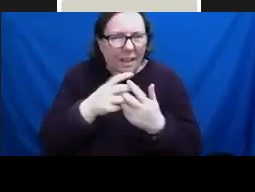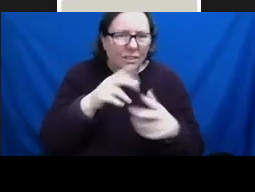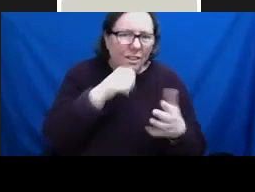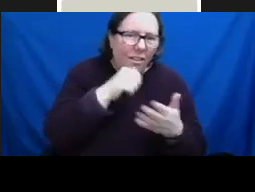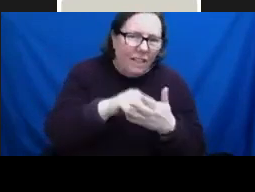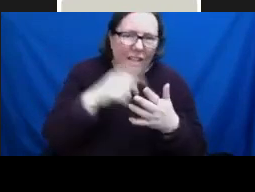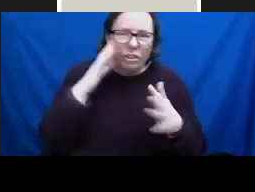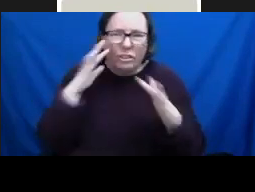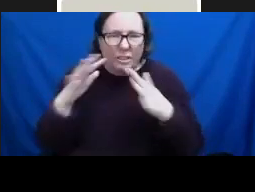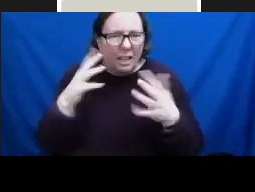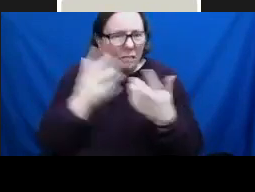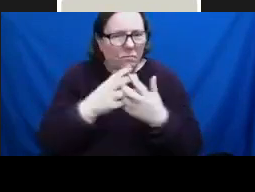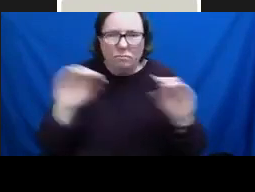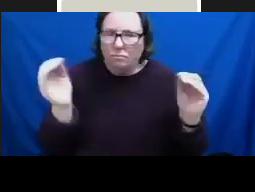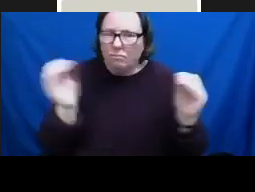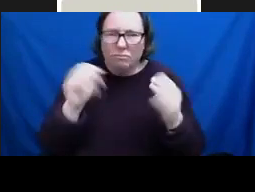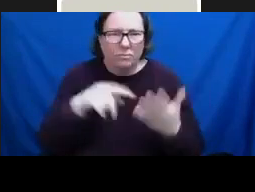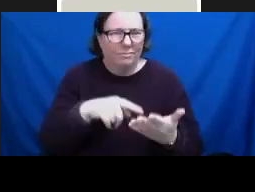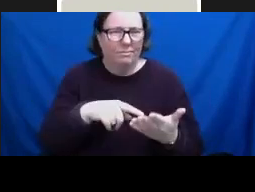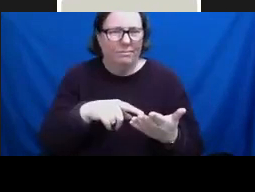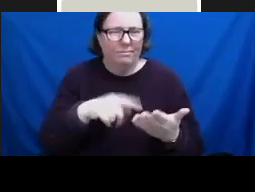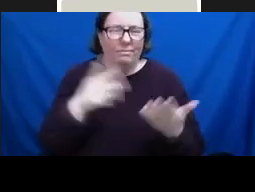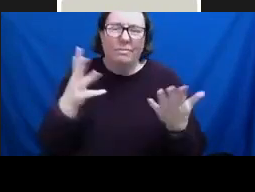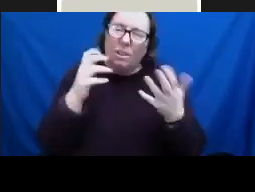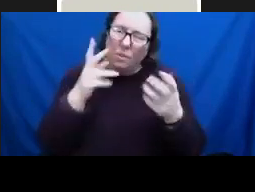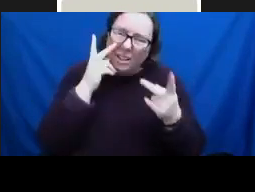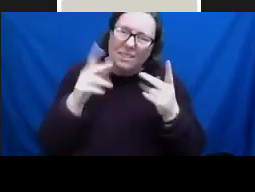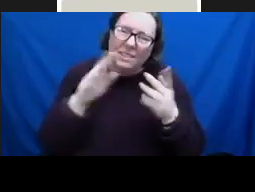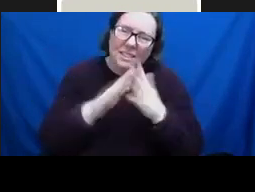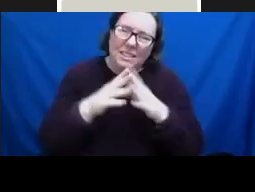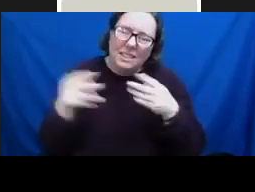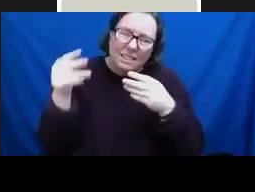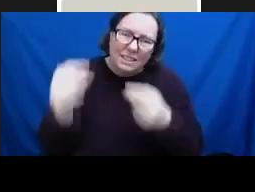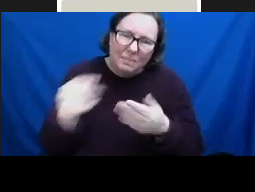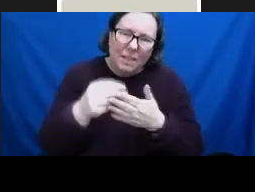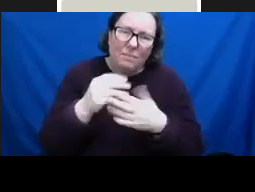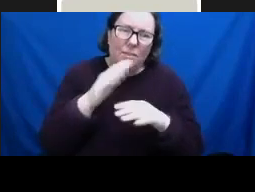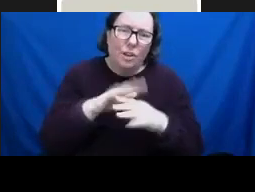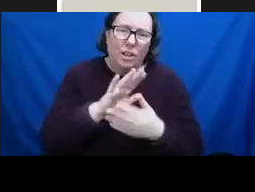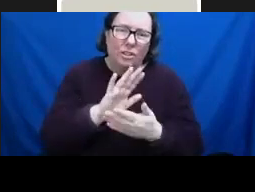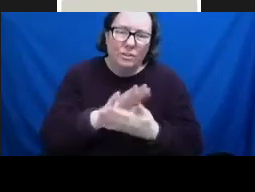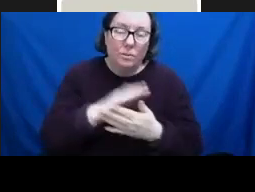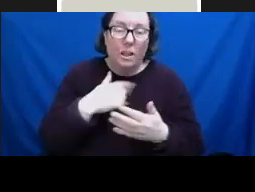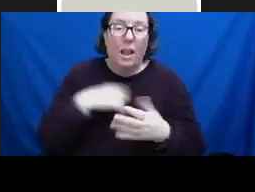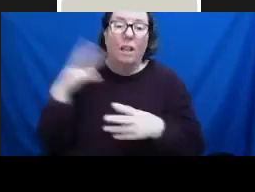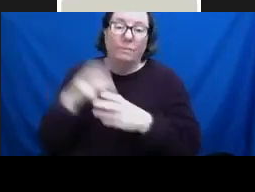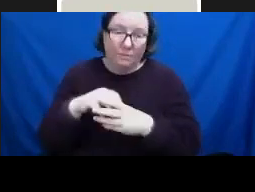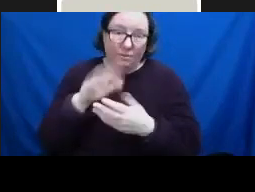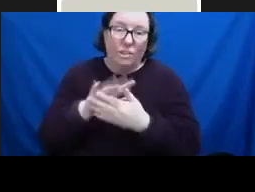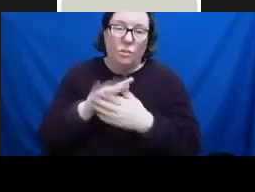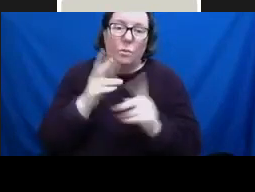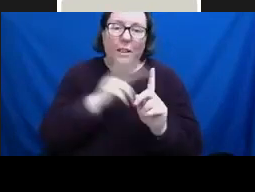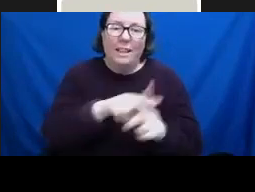I would really like to see the city put the money into the schools. I also served on the school assignment task force